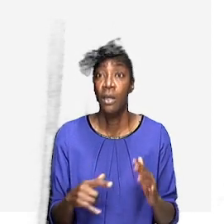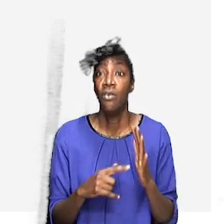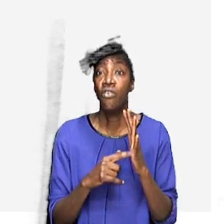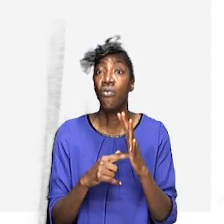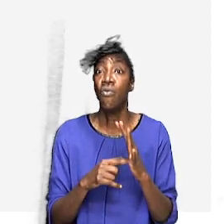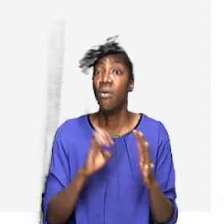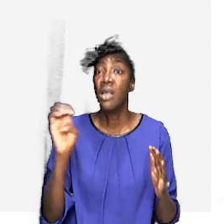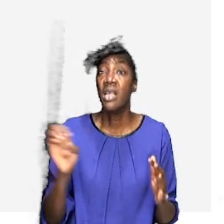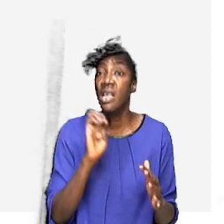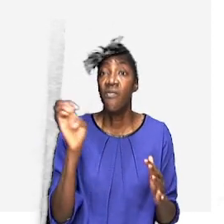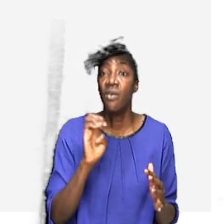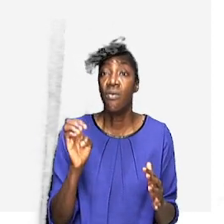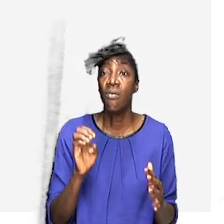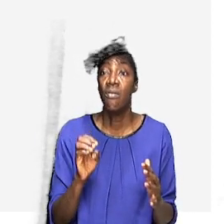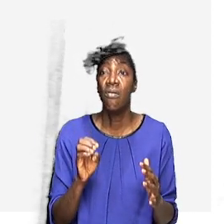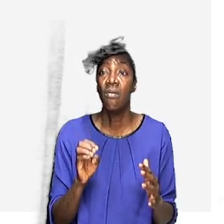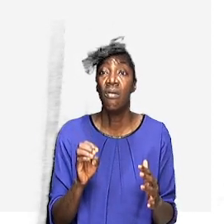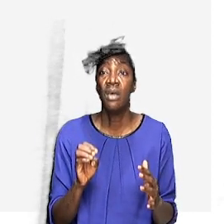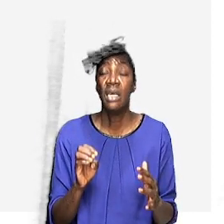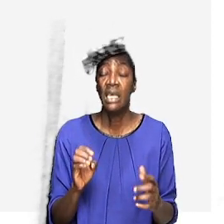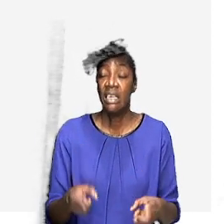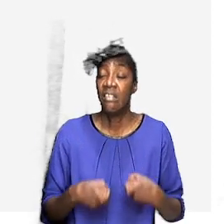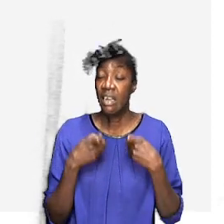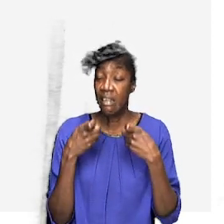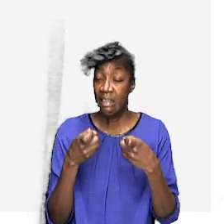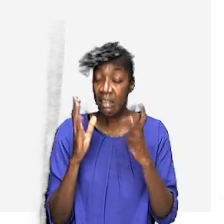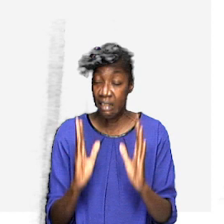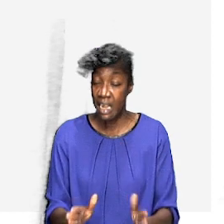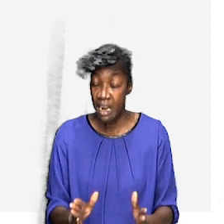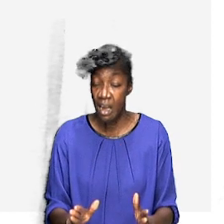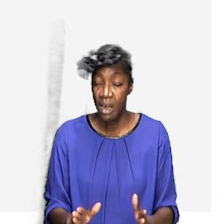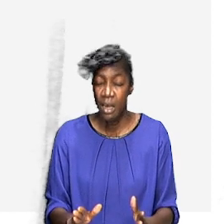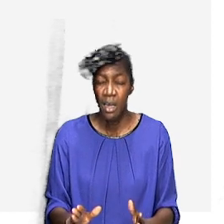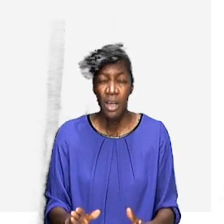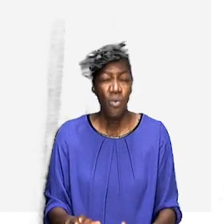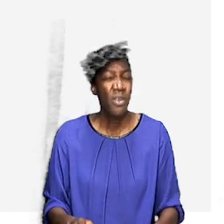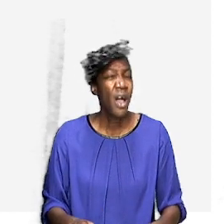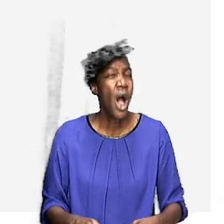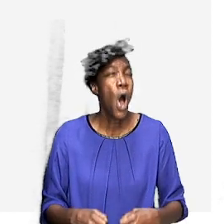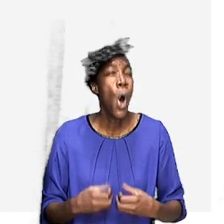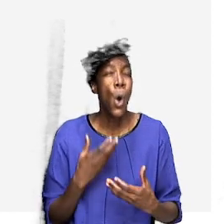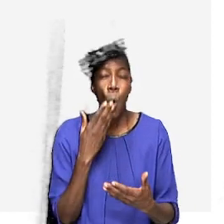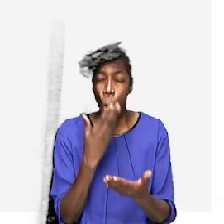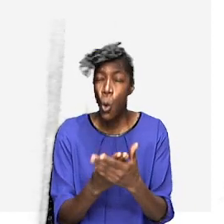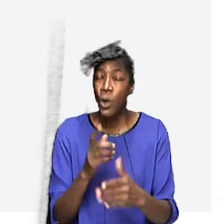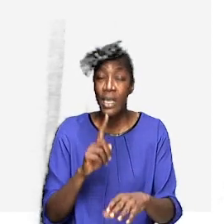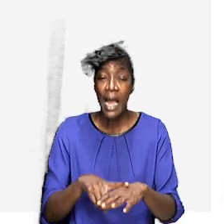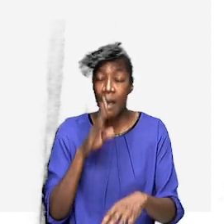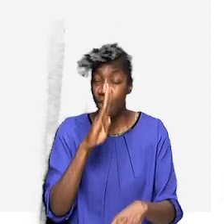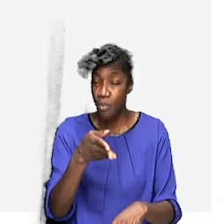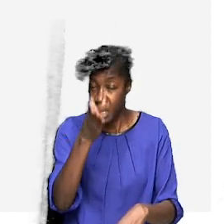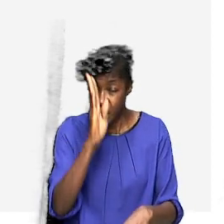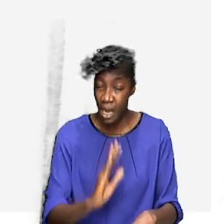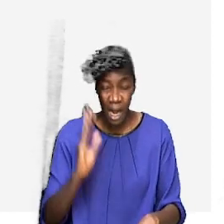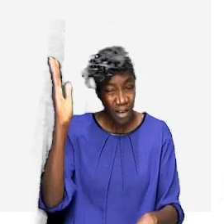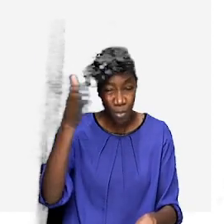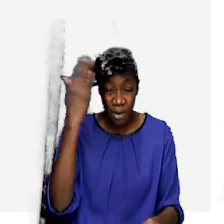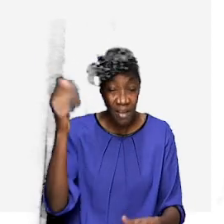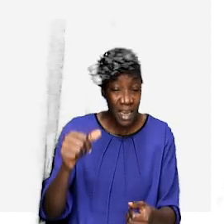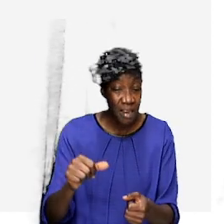sinner, he was a grand opportunity to be in the presence of a holy God. And she did everything she knew